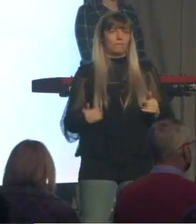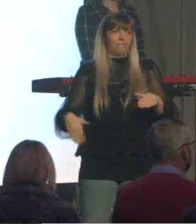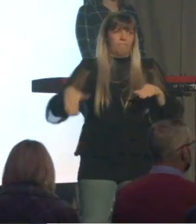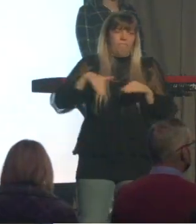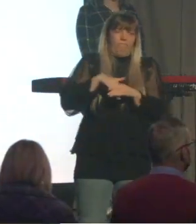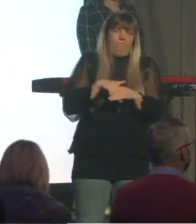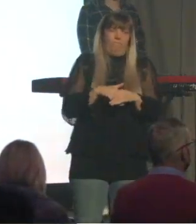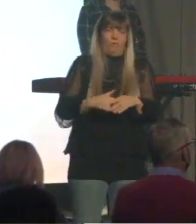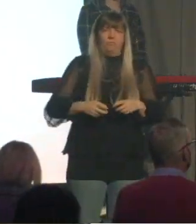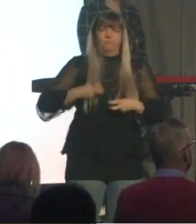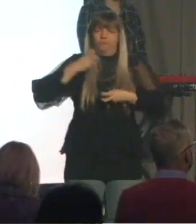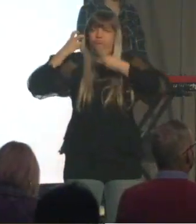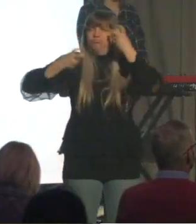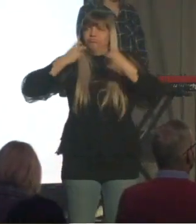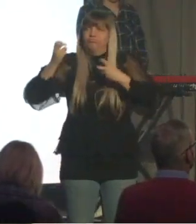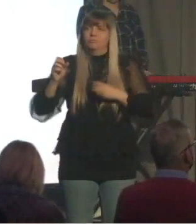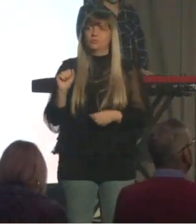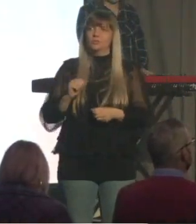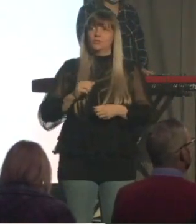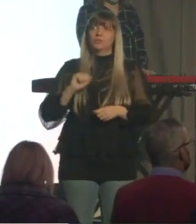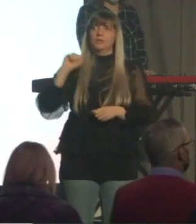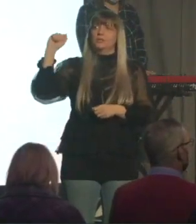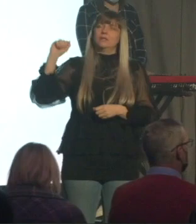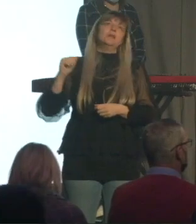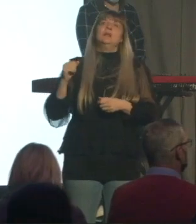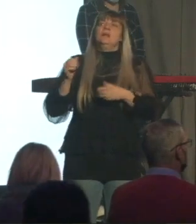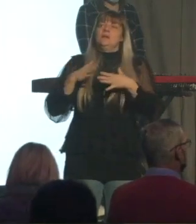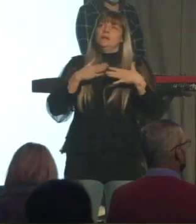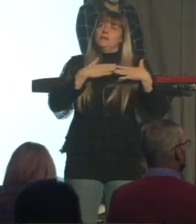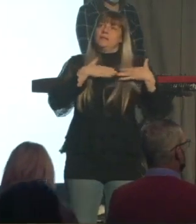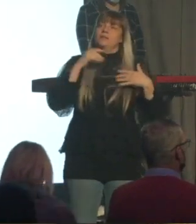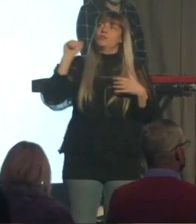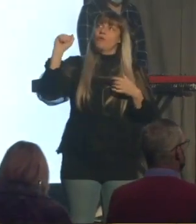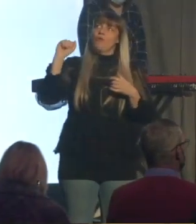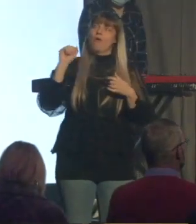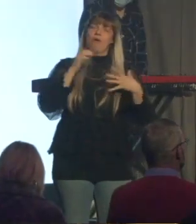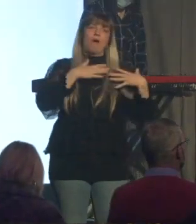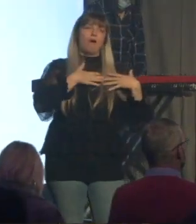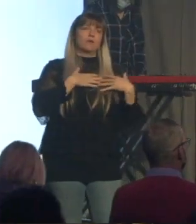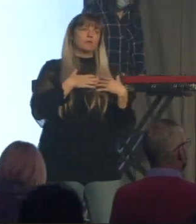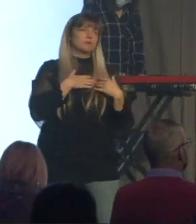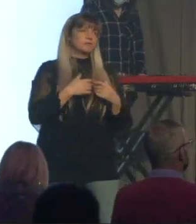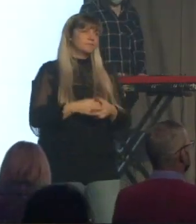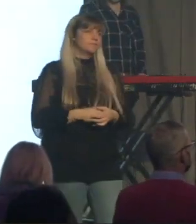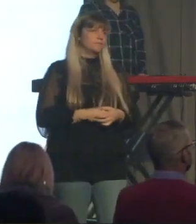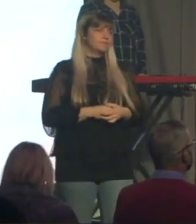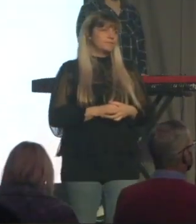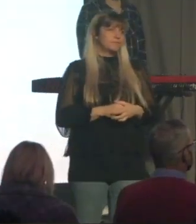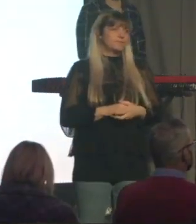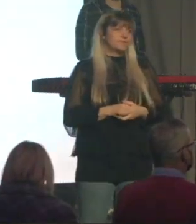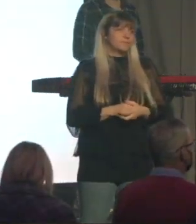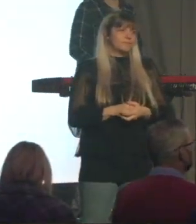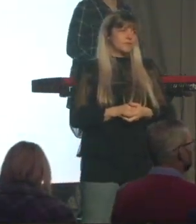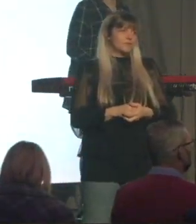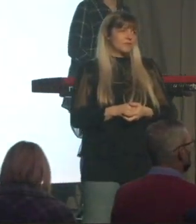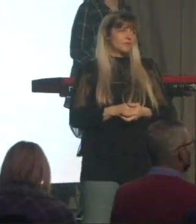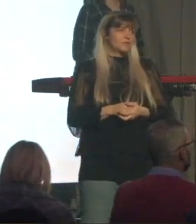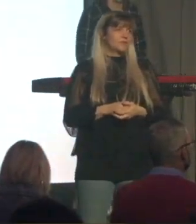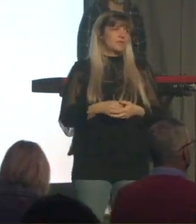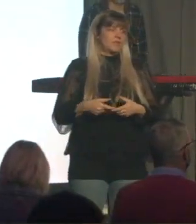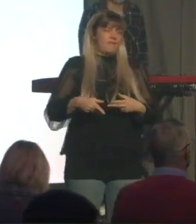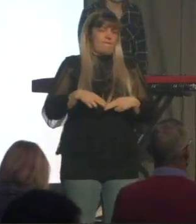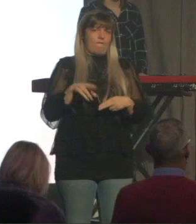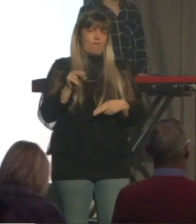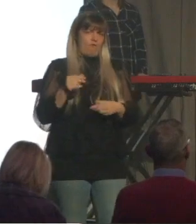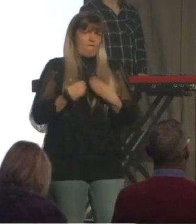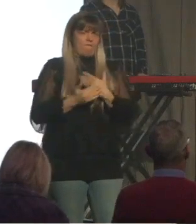God wants to hear your voice. He wants to hear your heart. And even if you don't feel comfortable raising your hands, that's okay. But if you mean